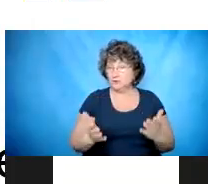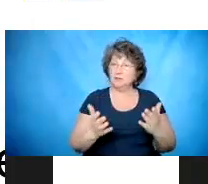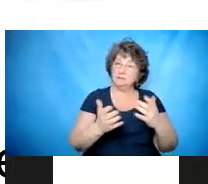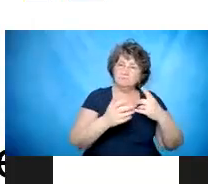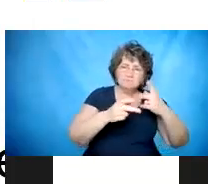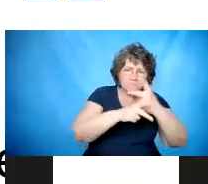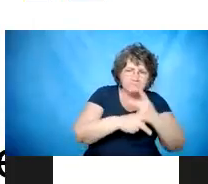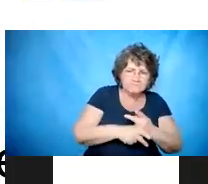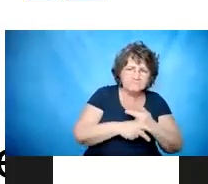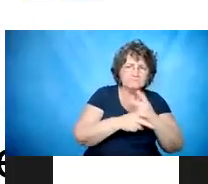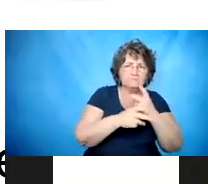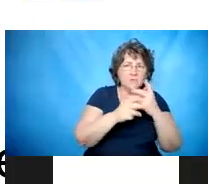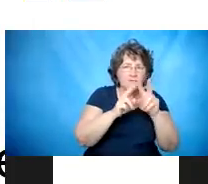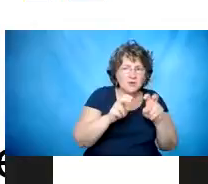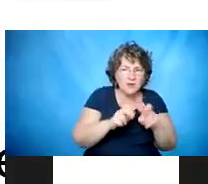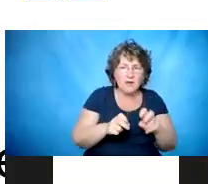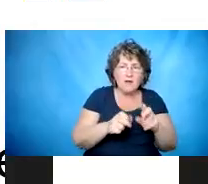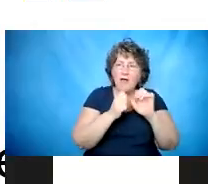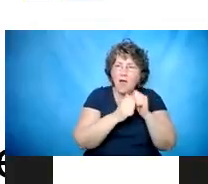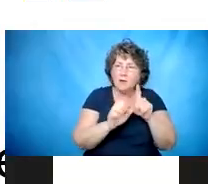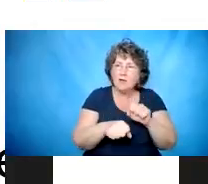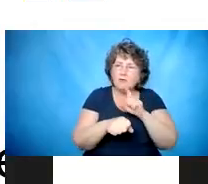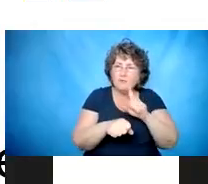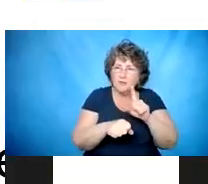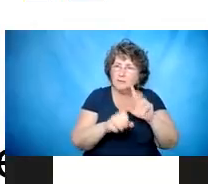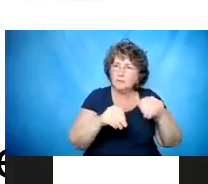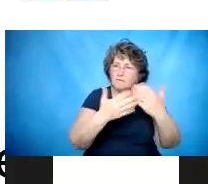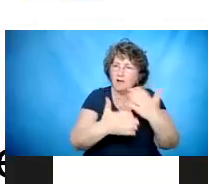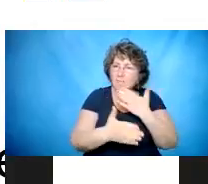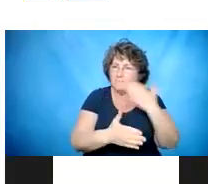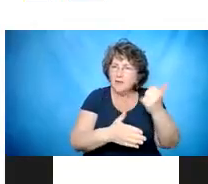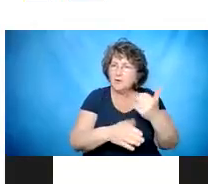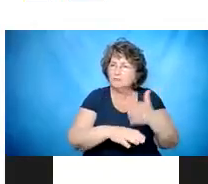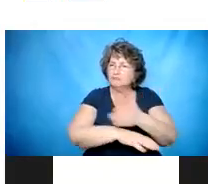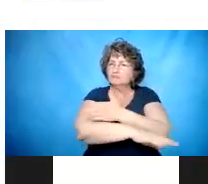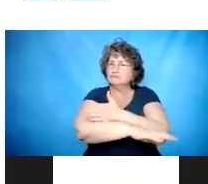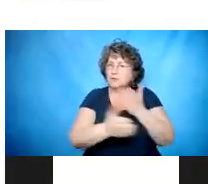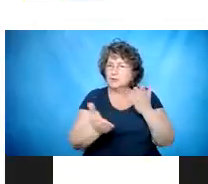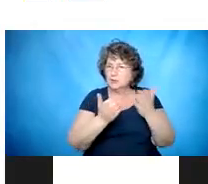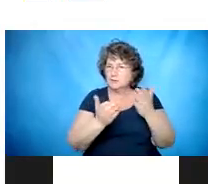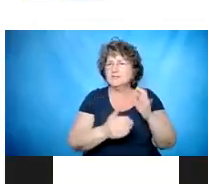is just a few examples of what we do on a daily basis. Next slide.